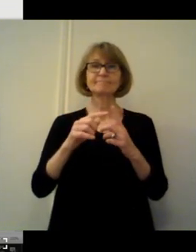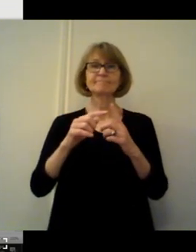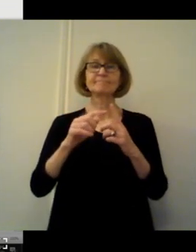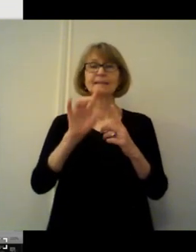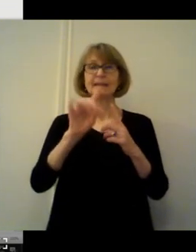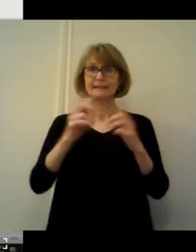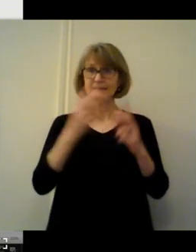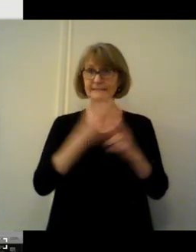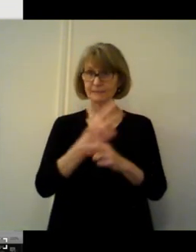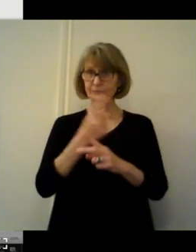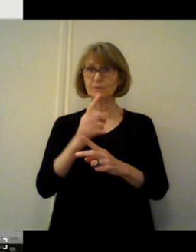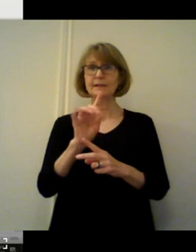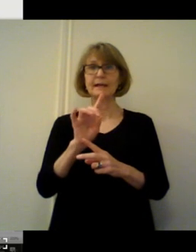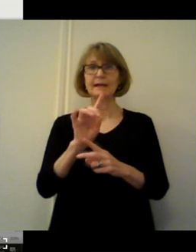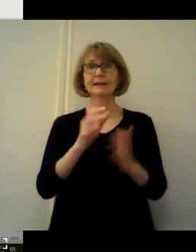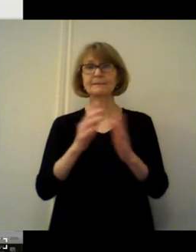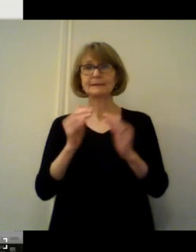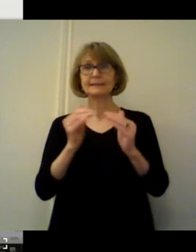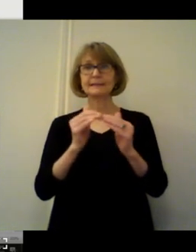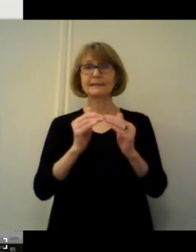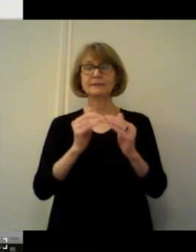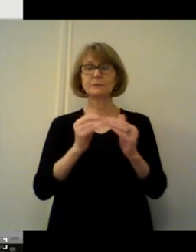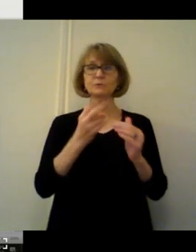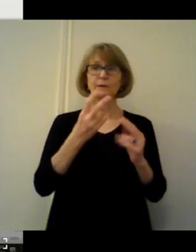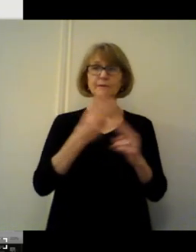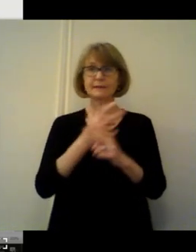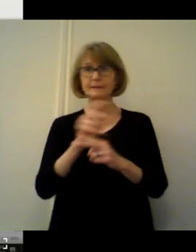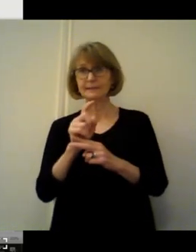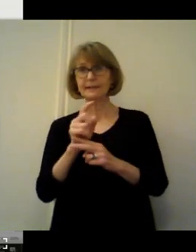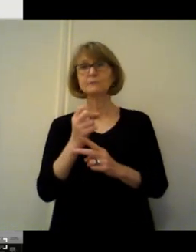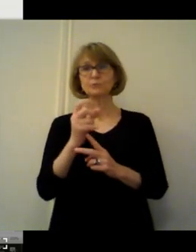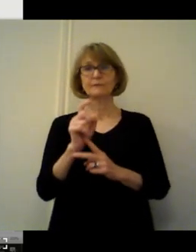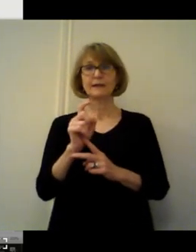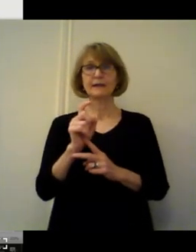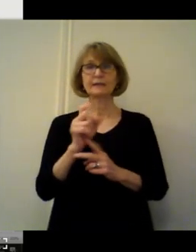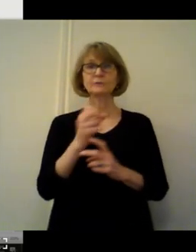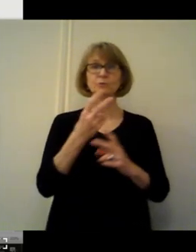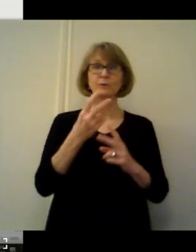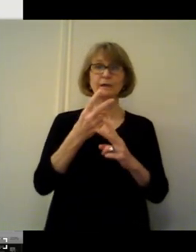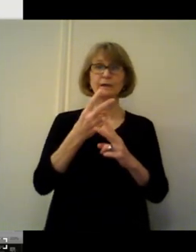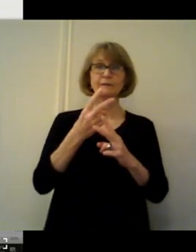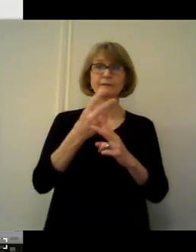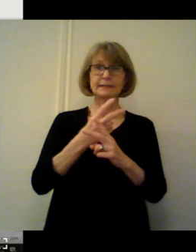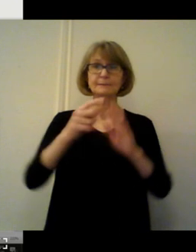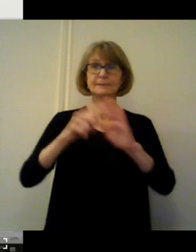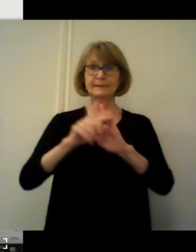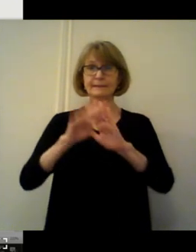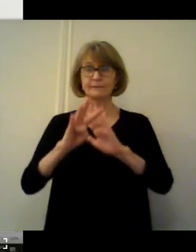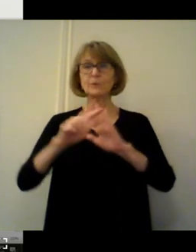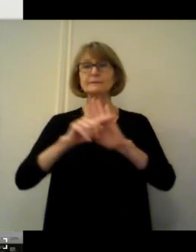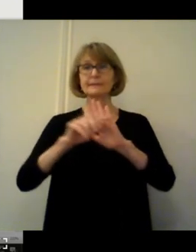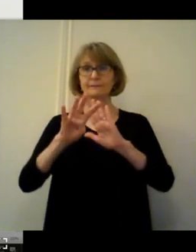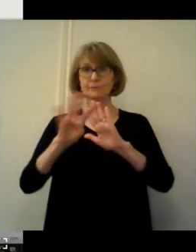8. 12 times x is 12x. And 12 times negative 4 is negative 48.